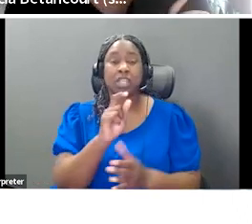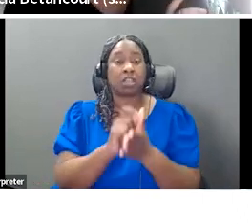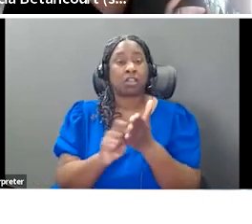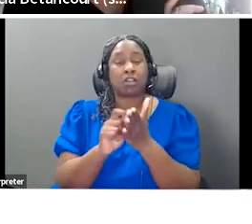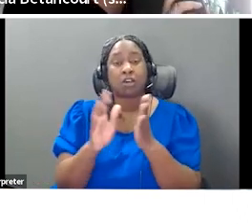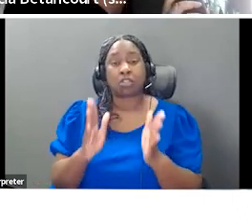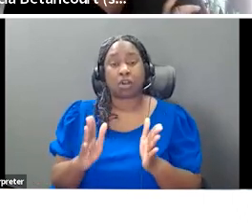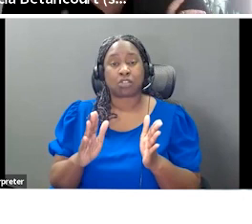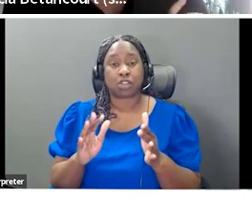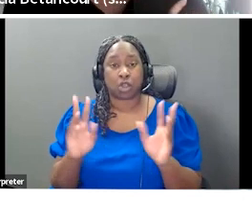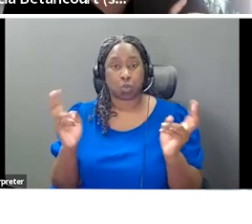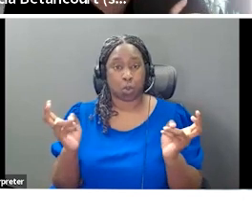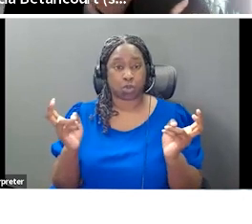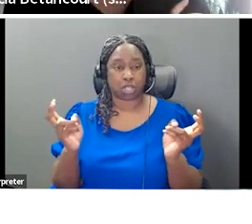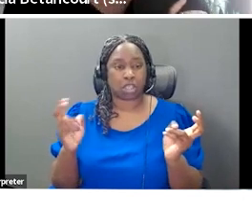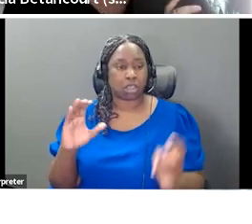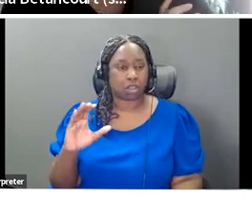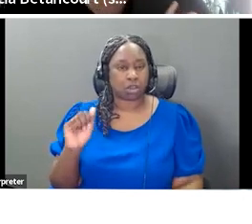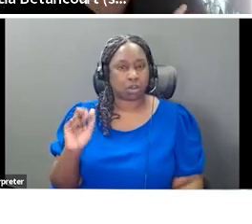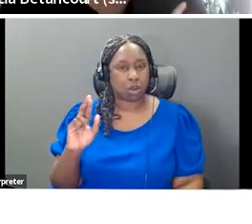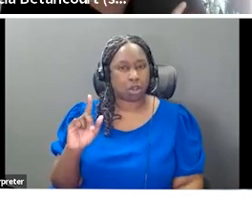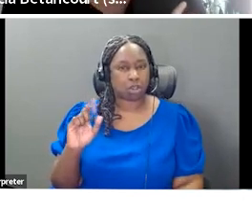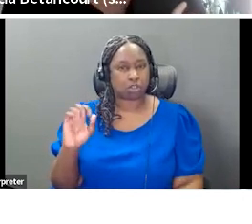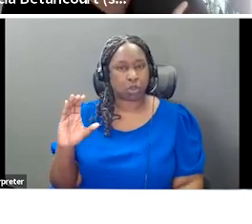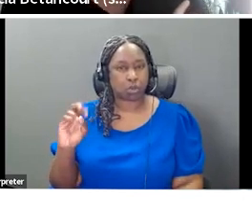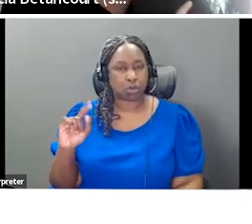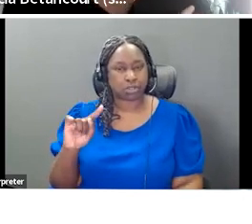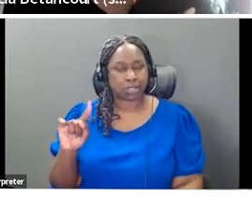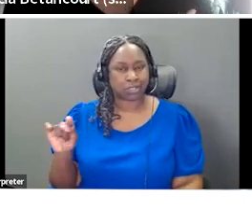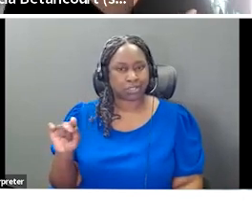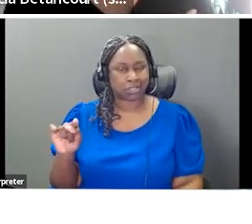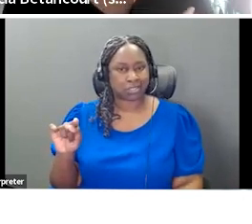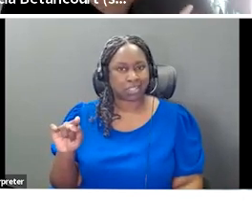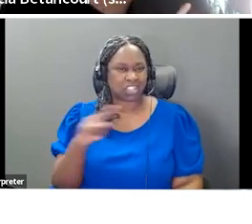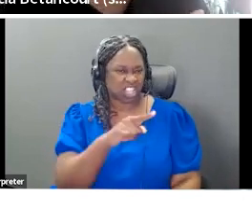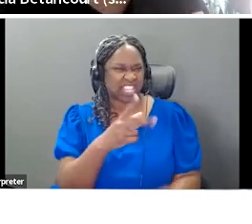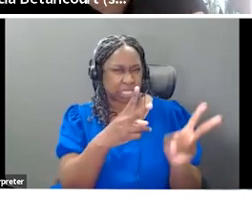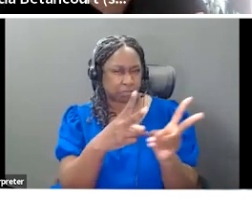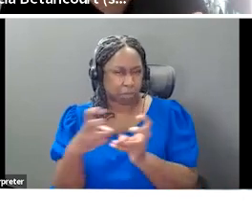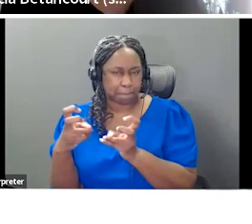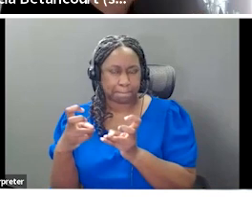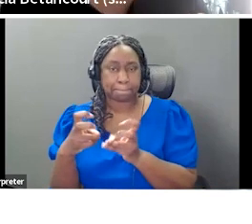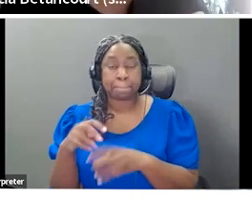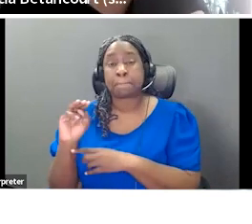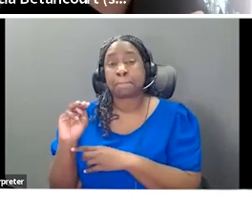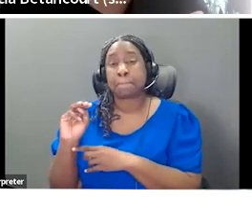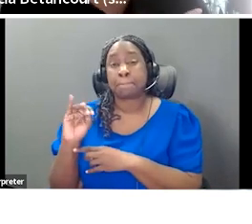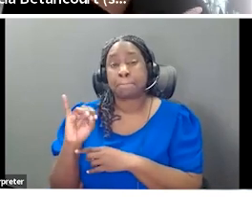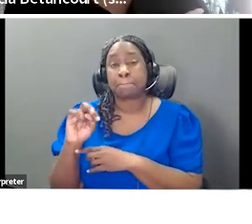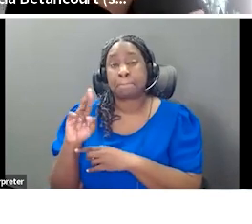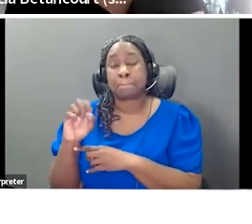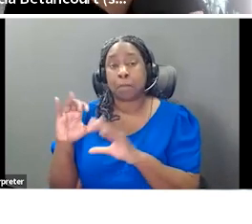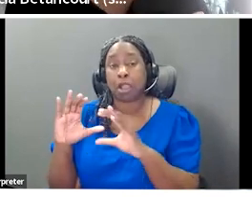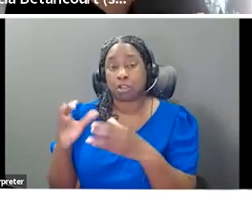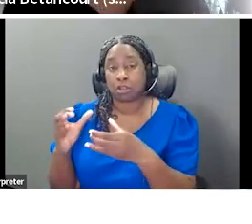Carlos Cortez. It's a much longer quote, but the gist of it is basically, minorities realize, supported by research, that